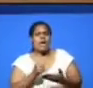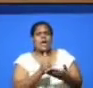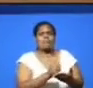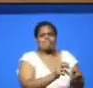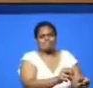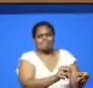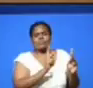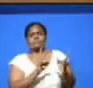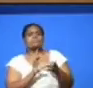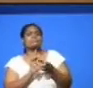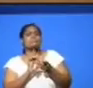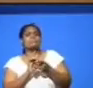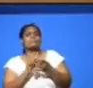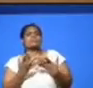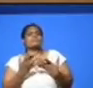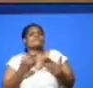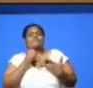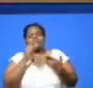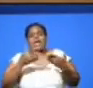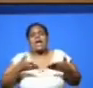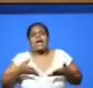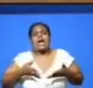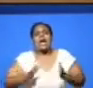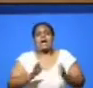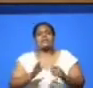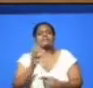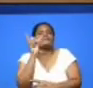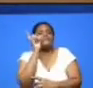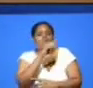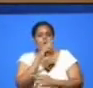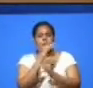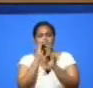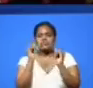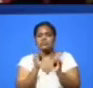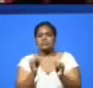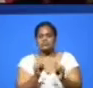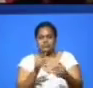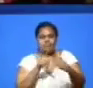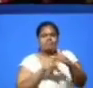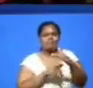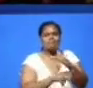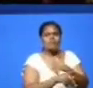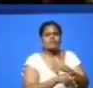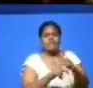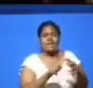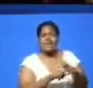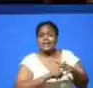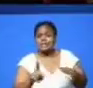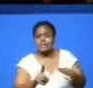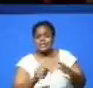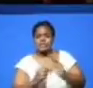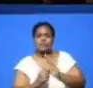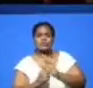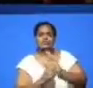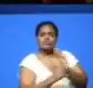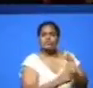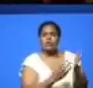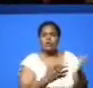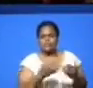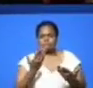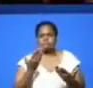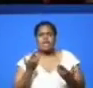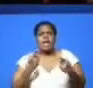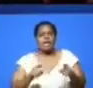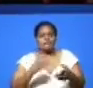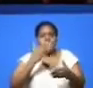to God, let not one of those false prophets escape. It's a symbol of the last days. It's